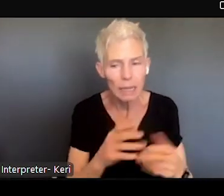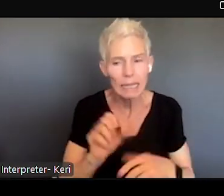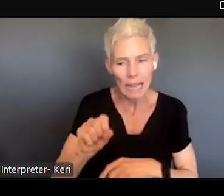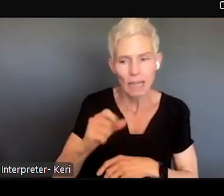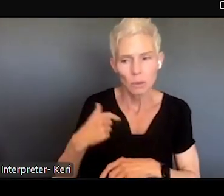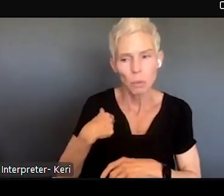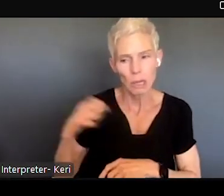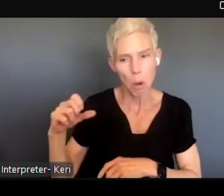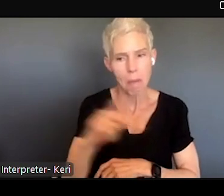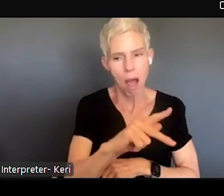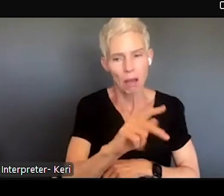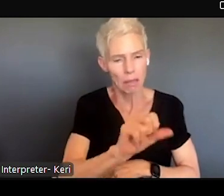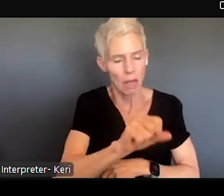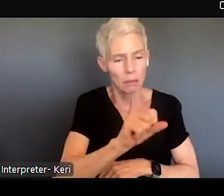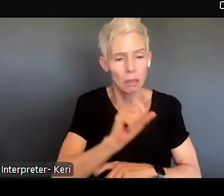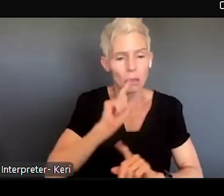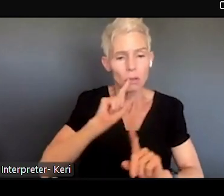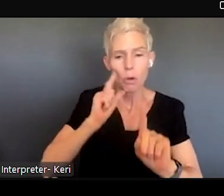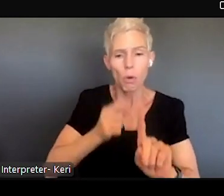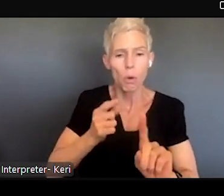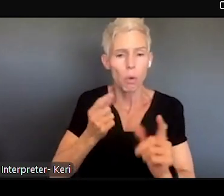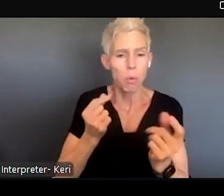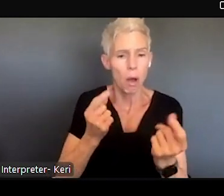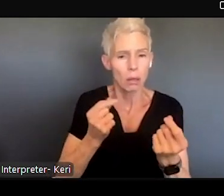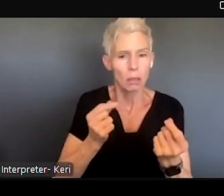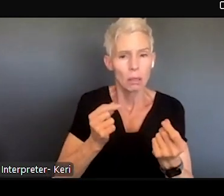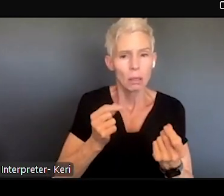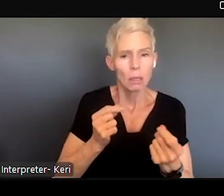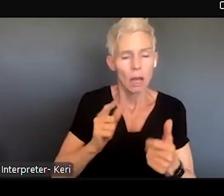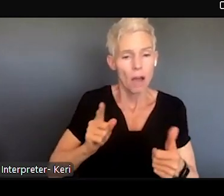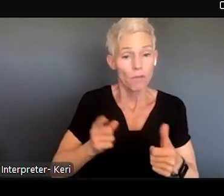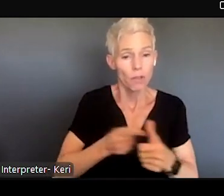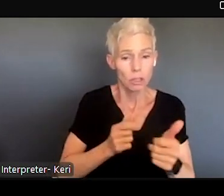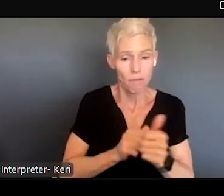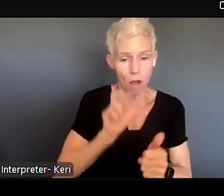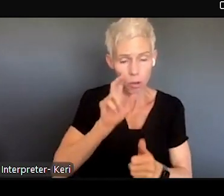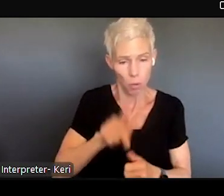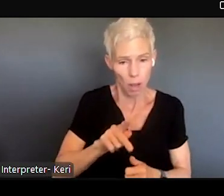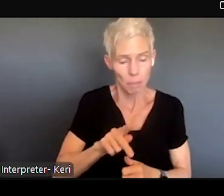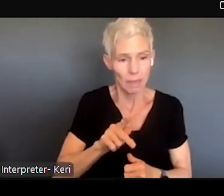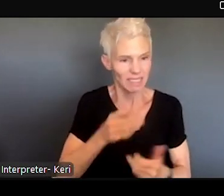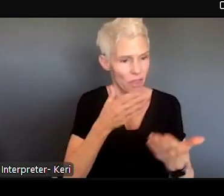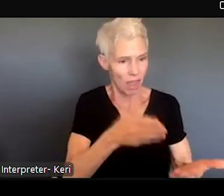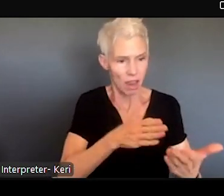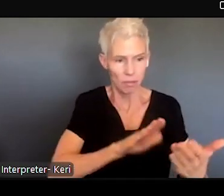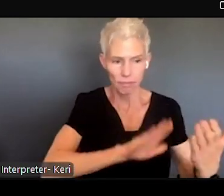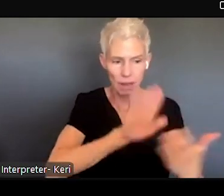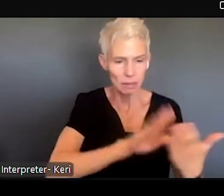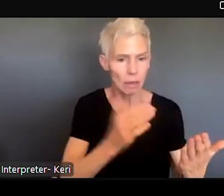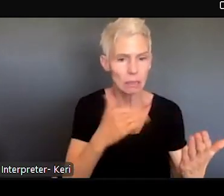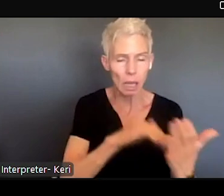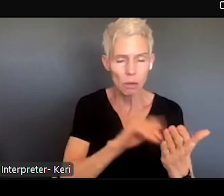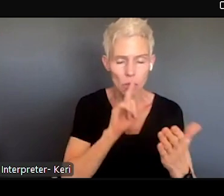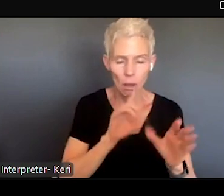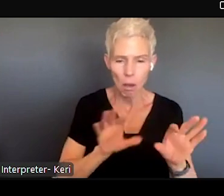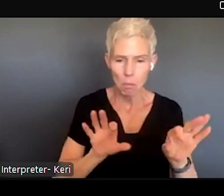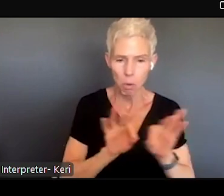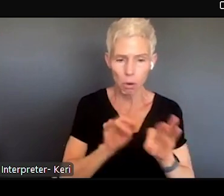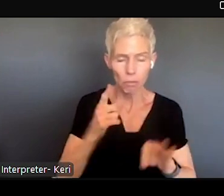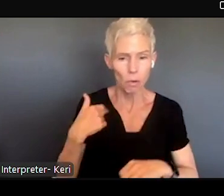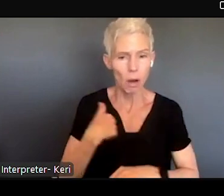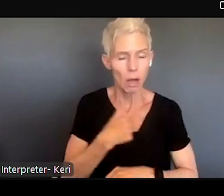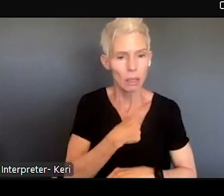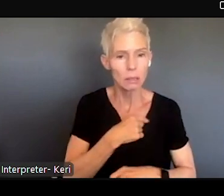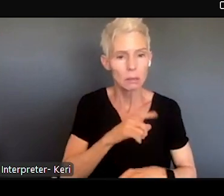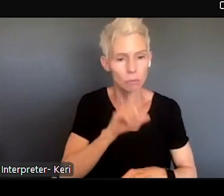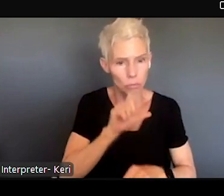goal really is one of our first follow-ups is to be able to be in person again. It's important to us to really